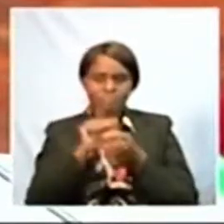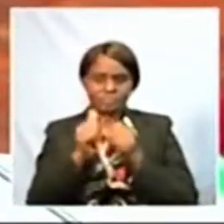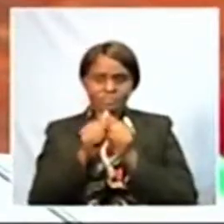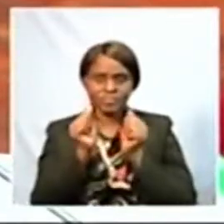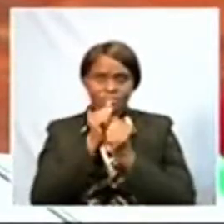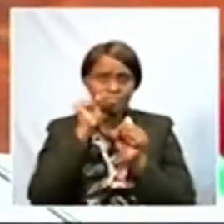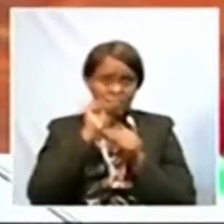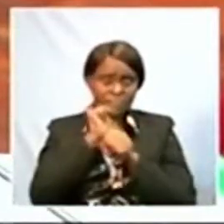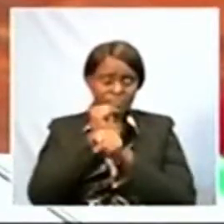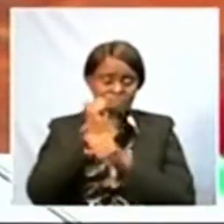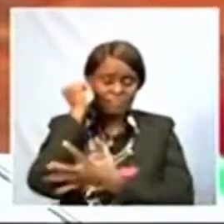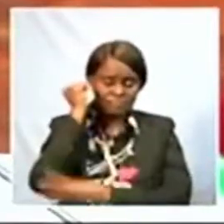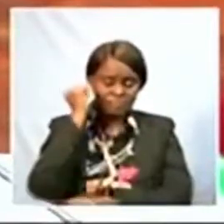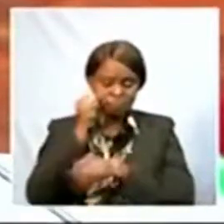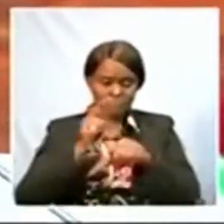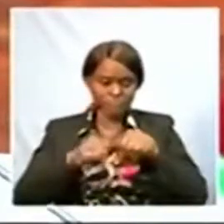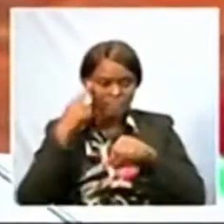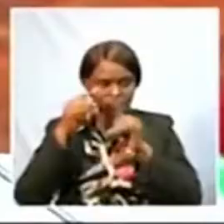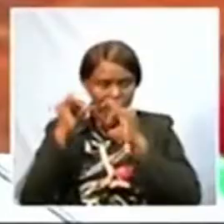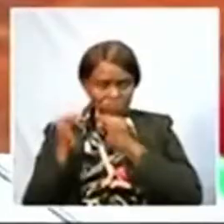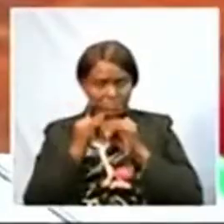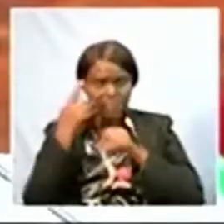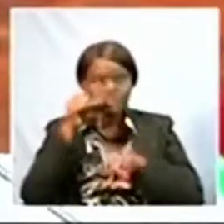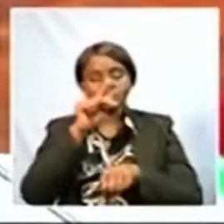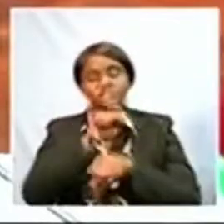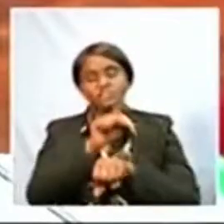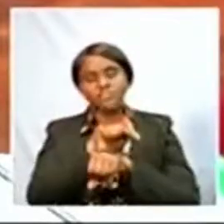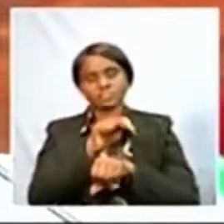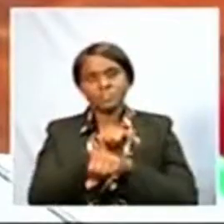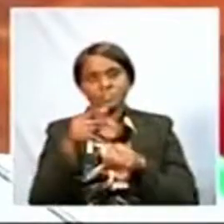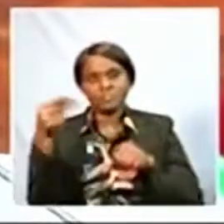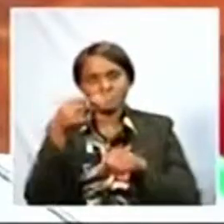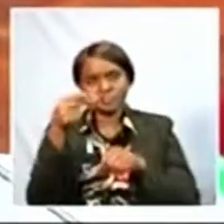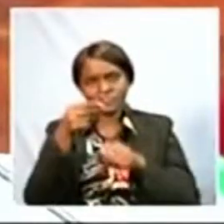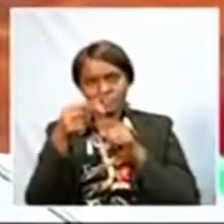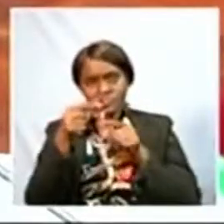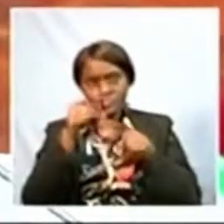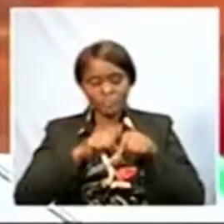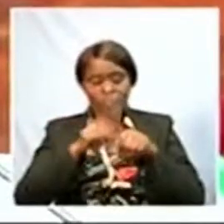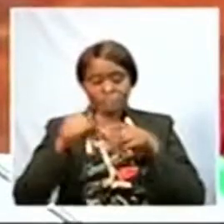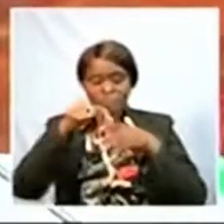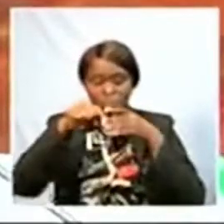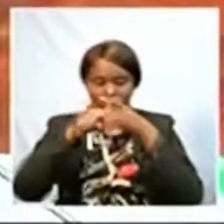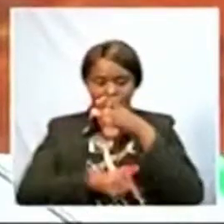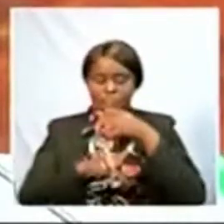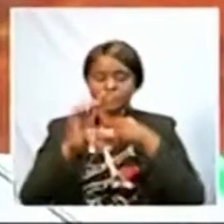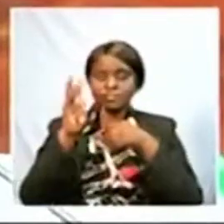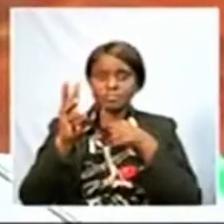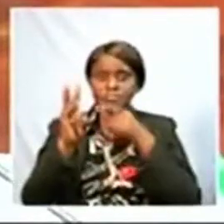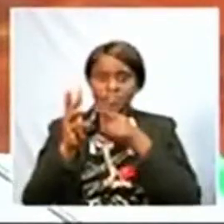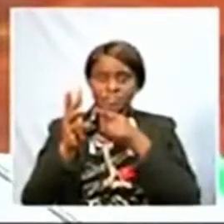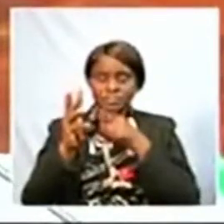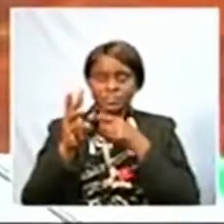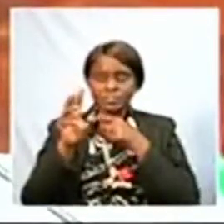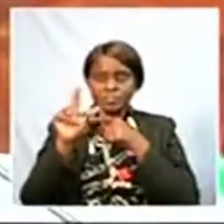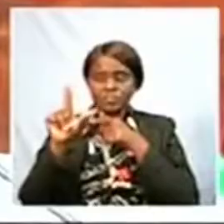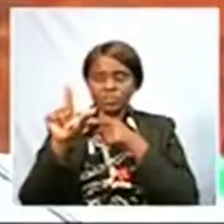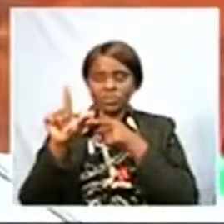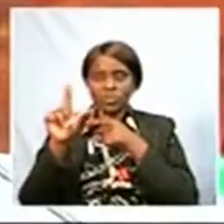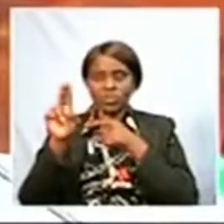poor workmanship during implementation of projects. H. Drilling of 6 boreholes in